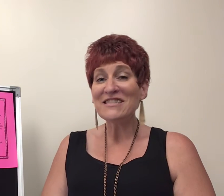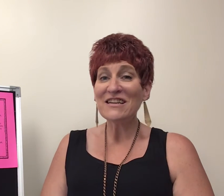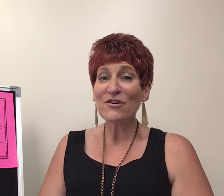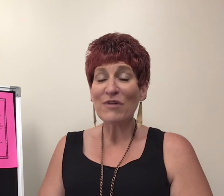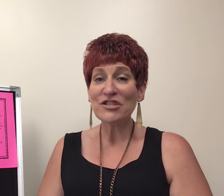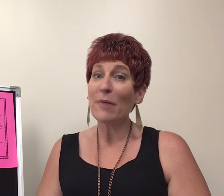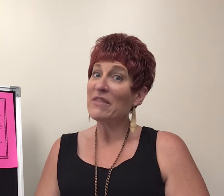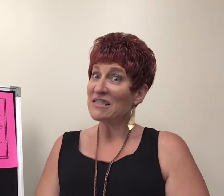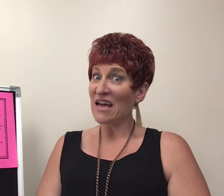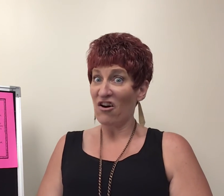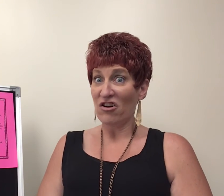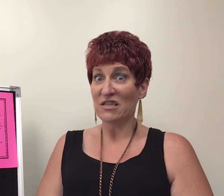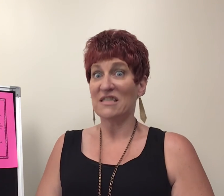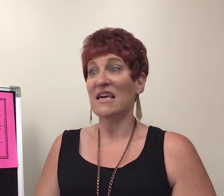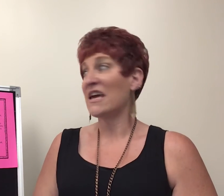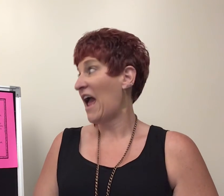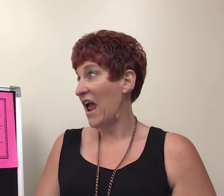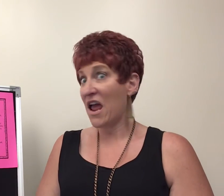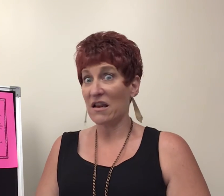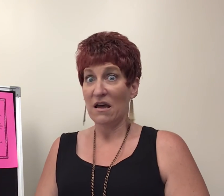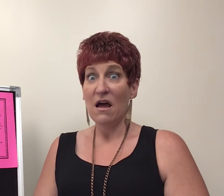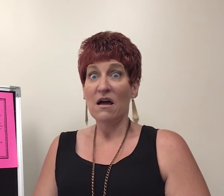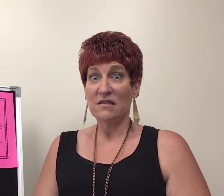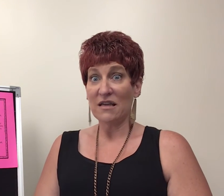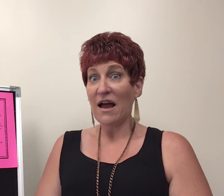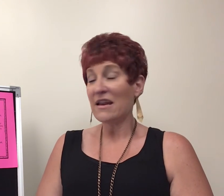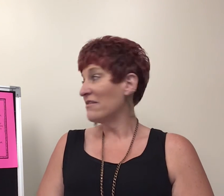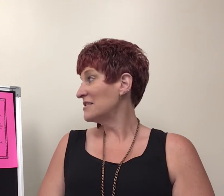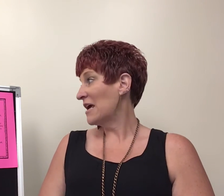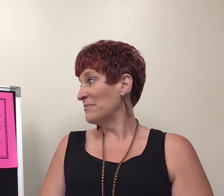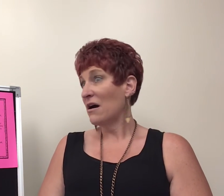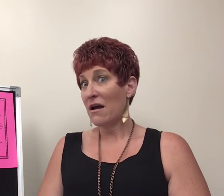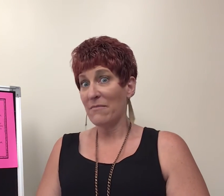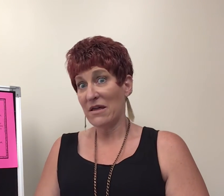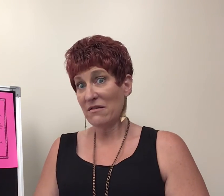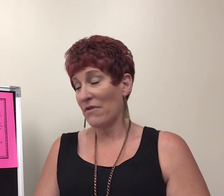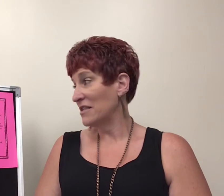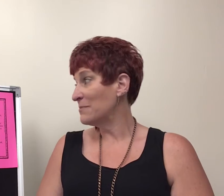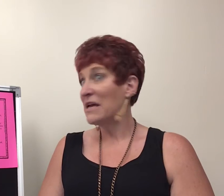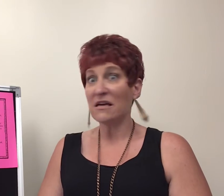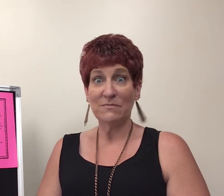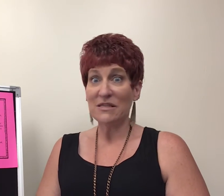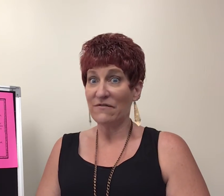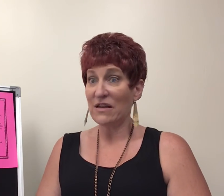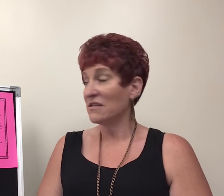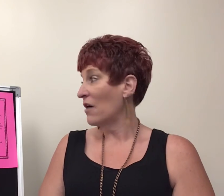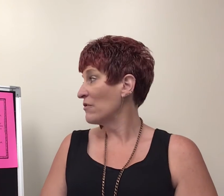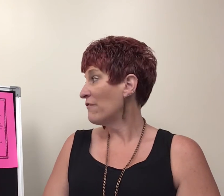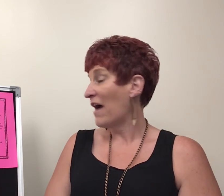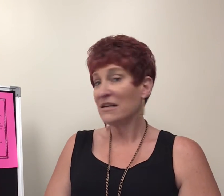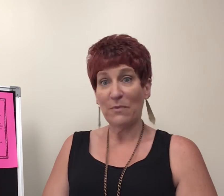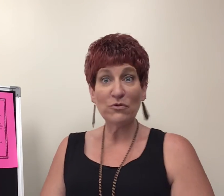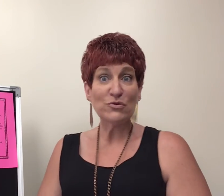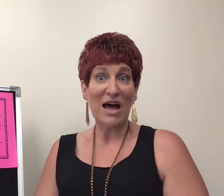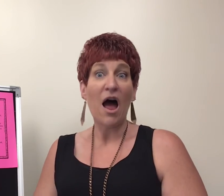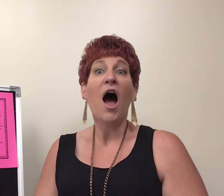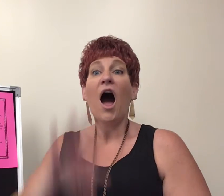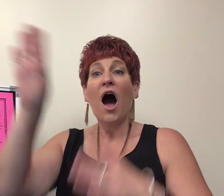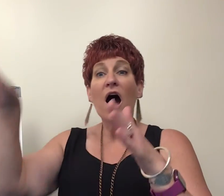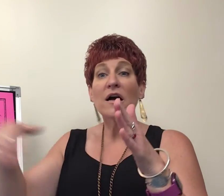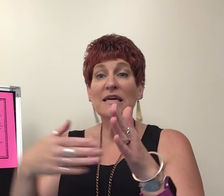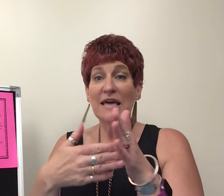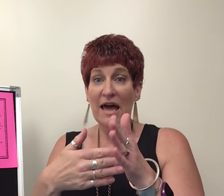You guys did a great job. And that's kind of hard to sing and sign at the same time in the right speed because Miss Davina is not real fast, but we'll do